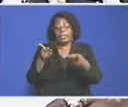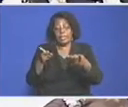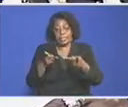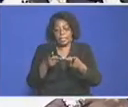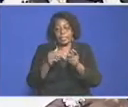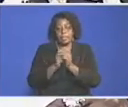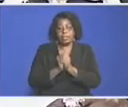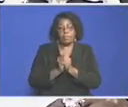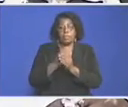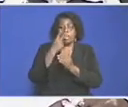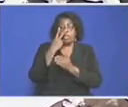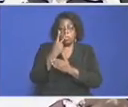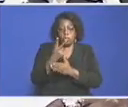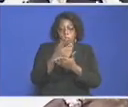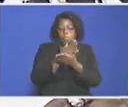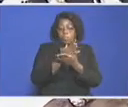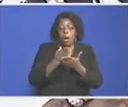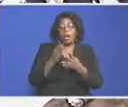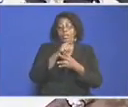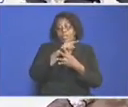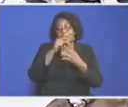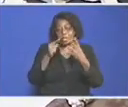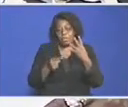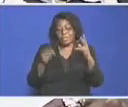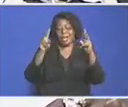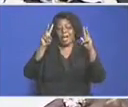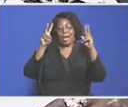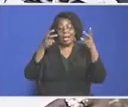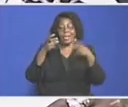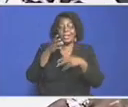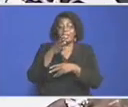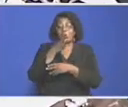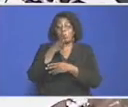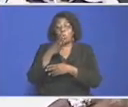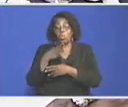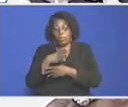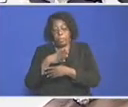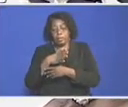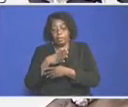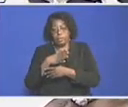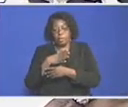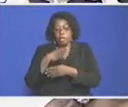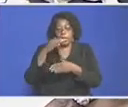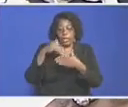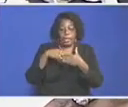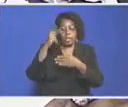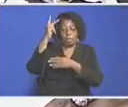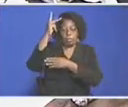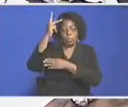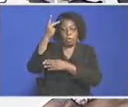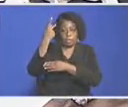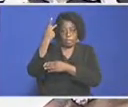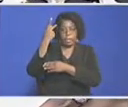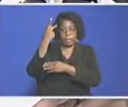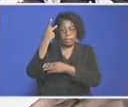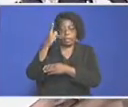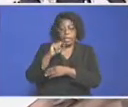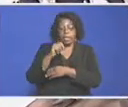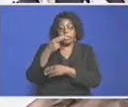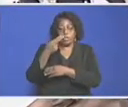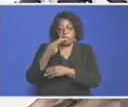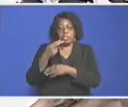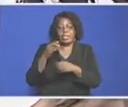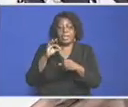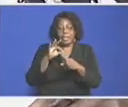our two-part series highlighting some of the women who will be contesting various seats under different party umbrellas in Thursday's